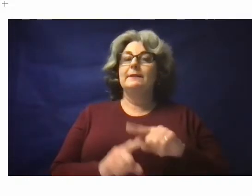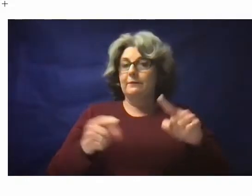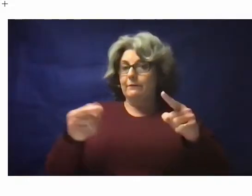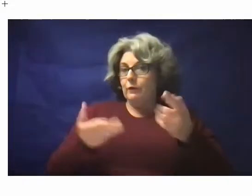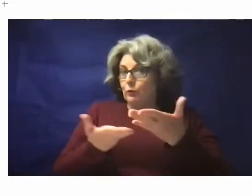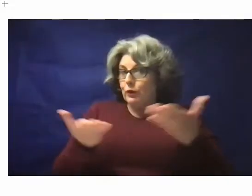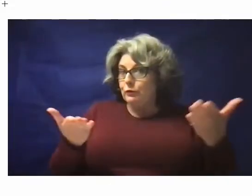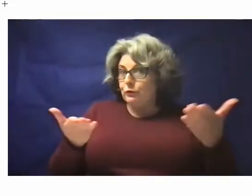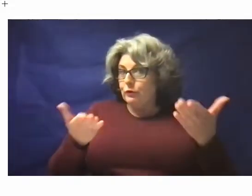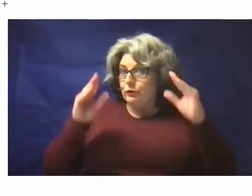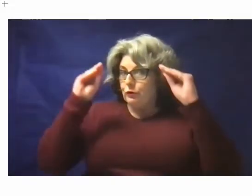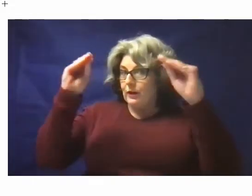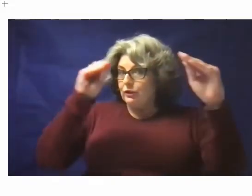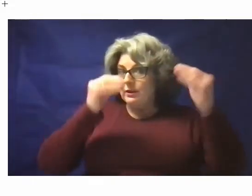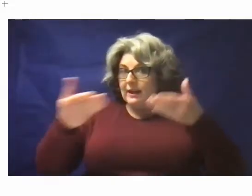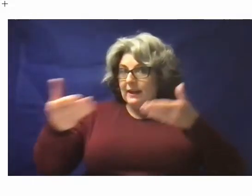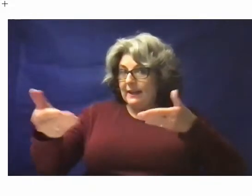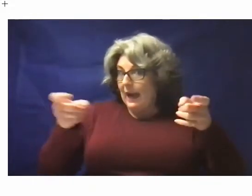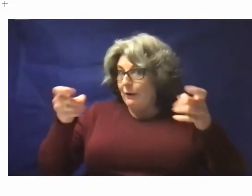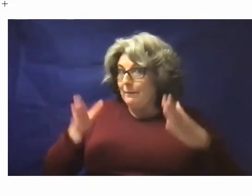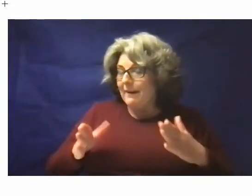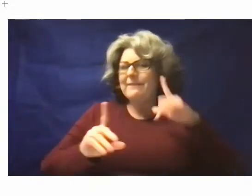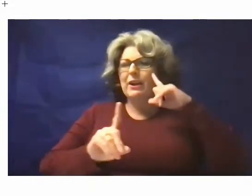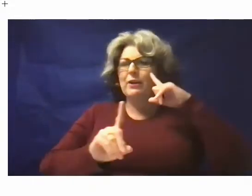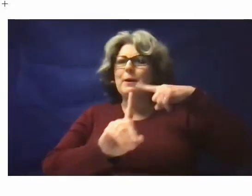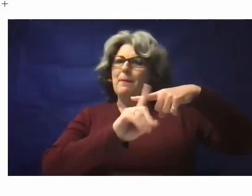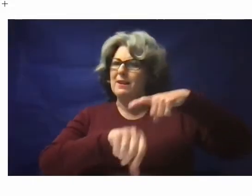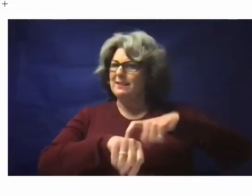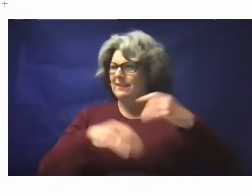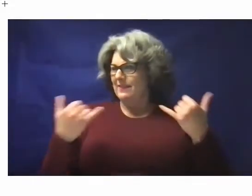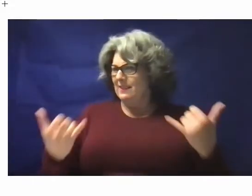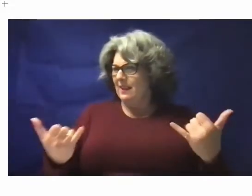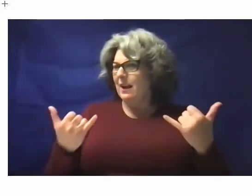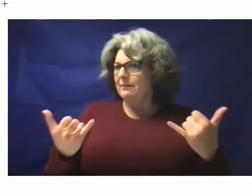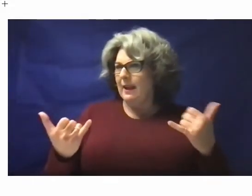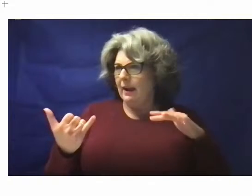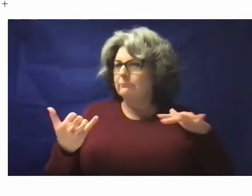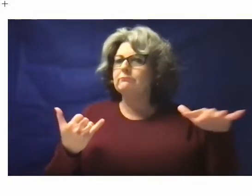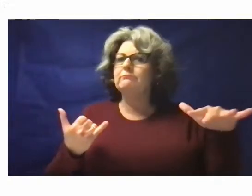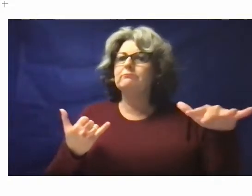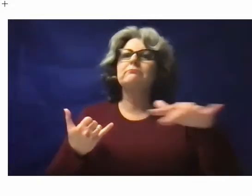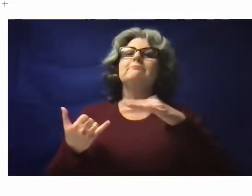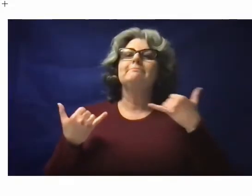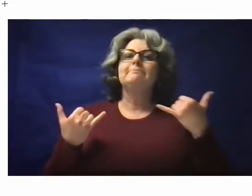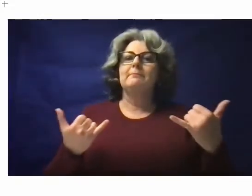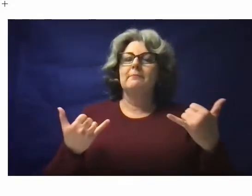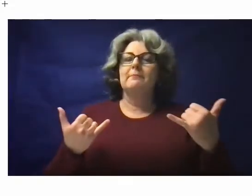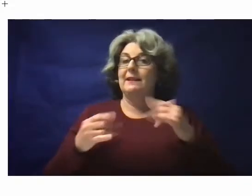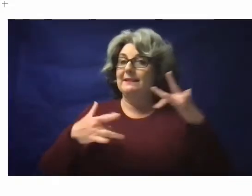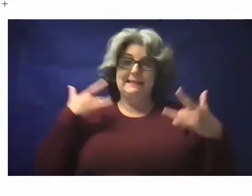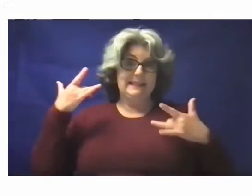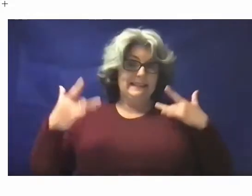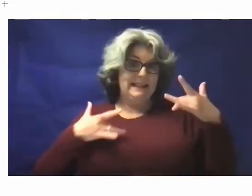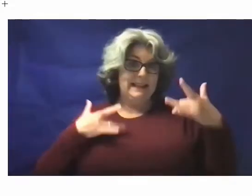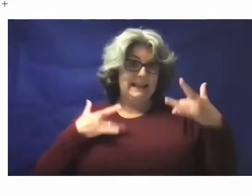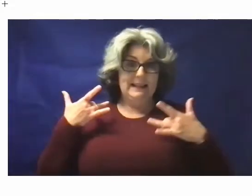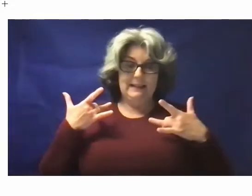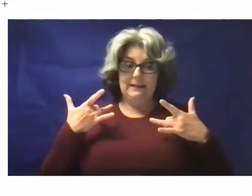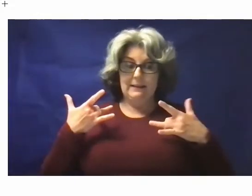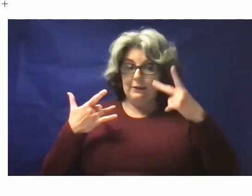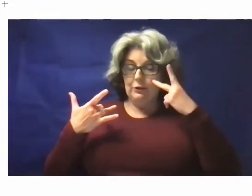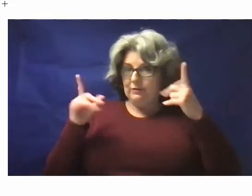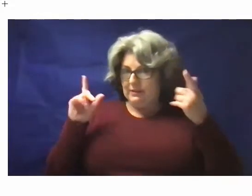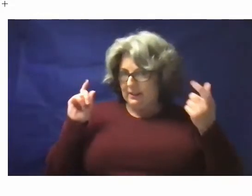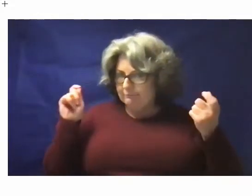it's a very positive time, and it's very exciting because to see how it is evolving is